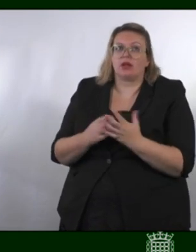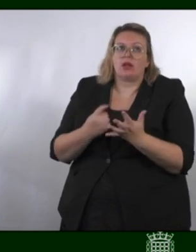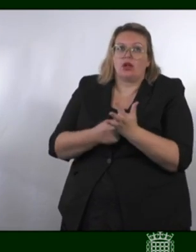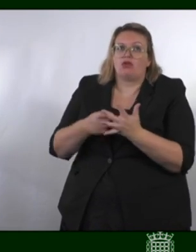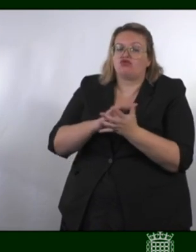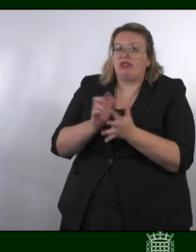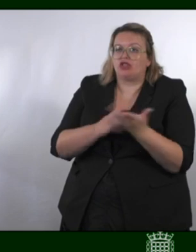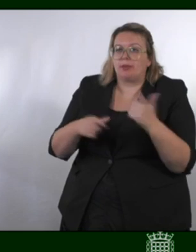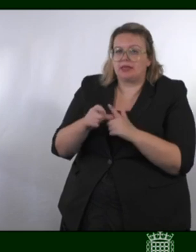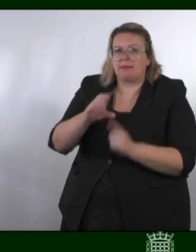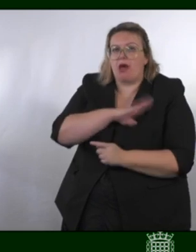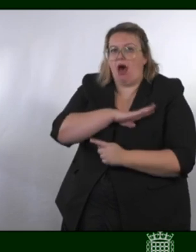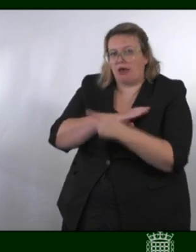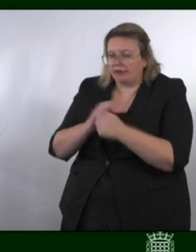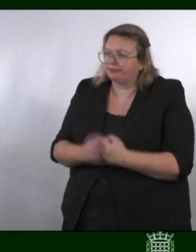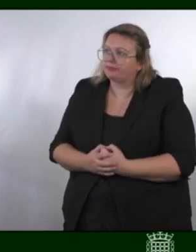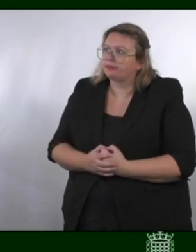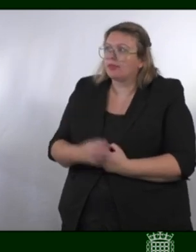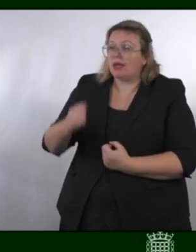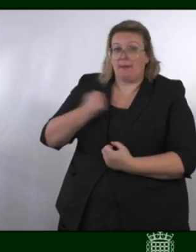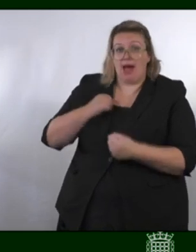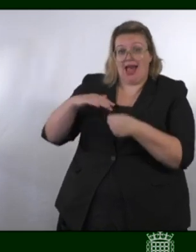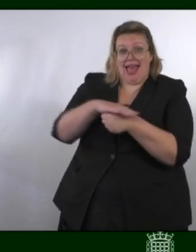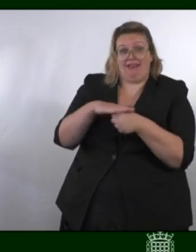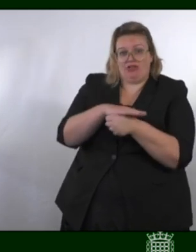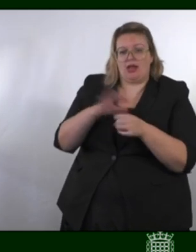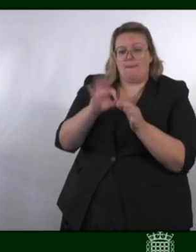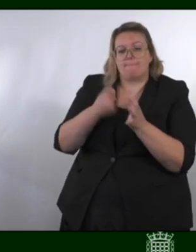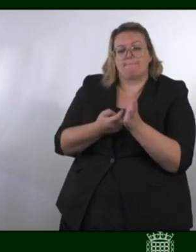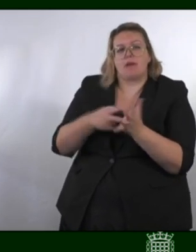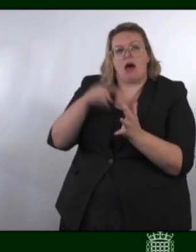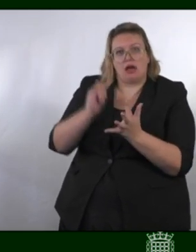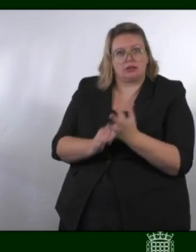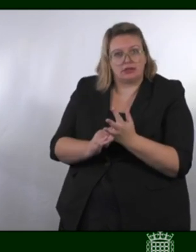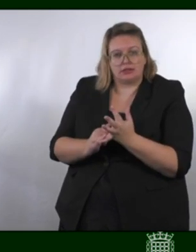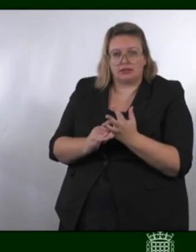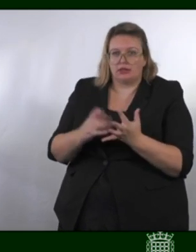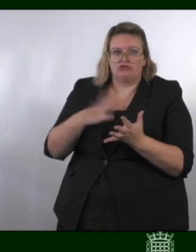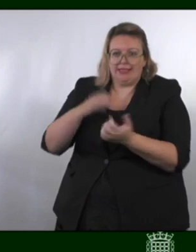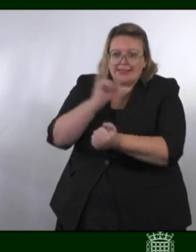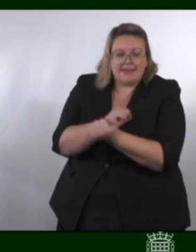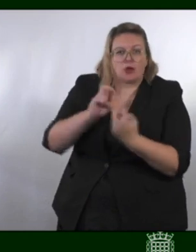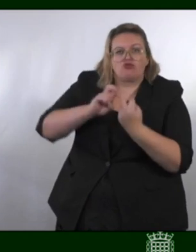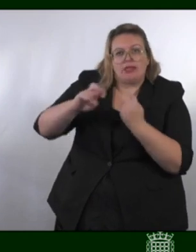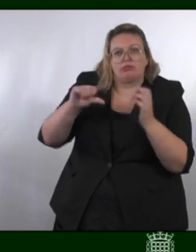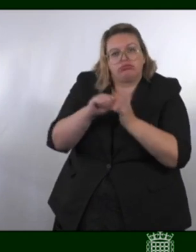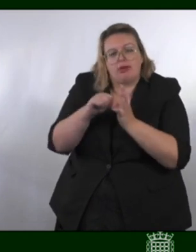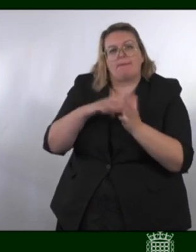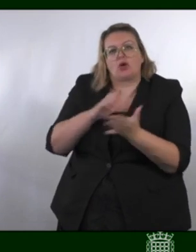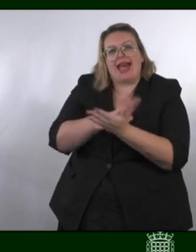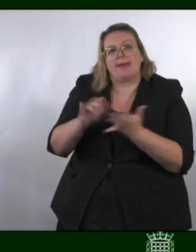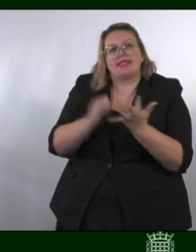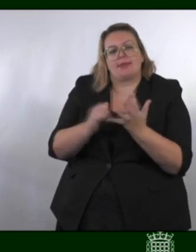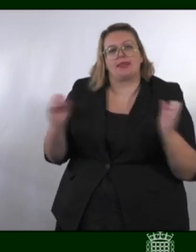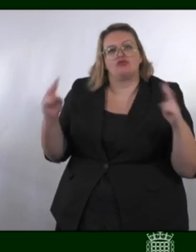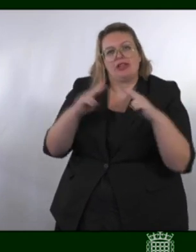my constituency have been cut off from public transport routes for some months now by the closure of Hammersmith Bridge. Can the Prime Minister confirm reports that the government